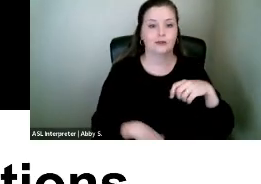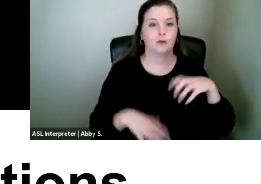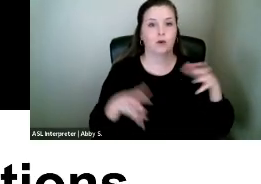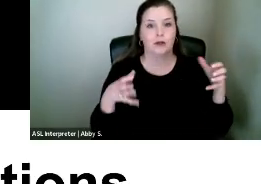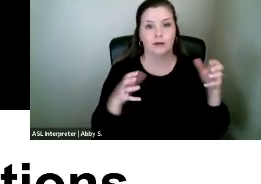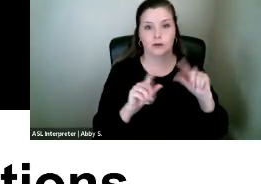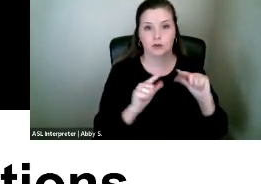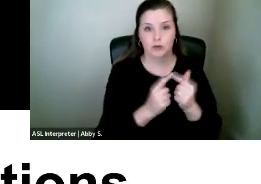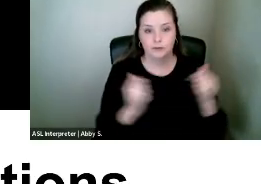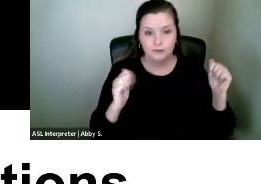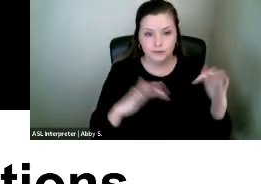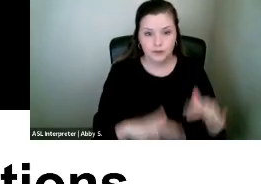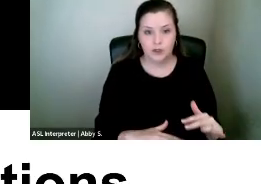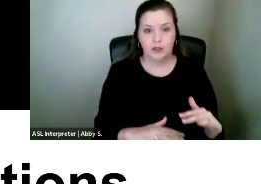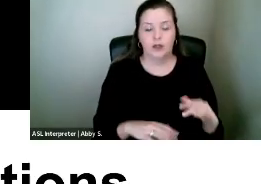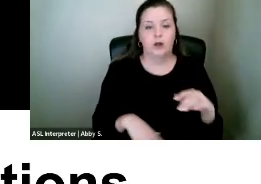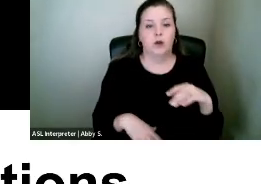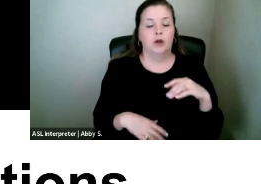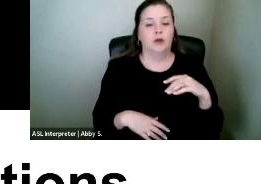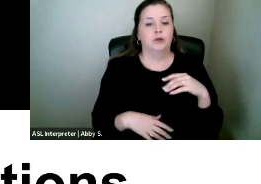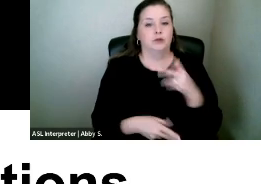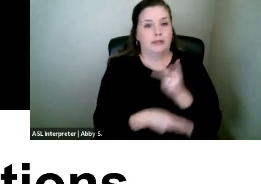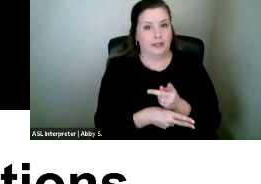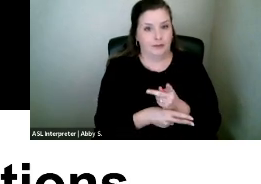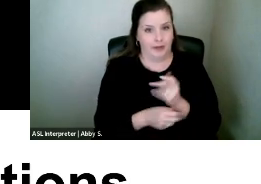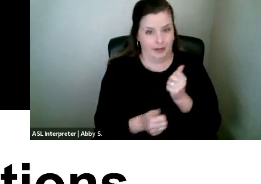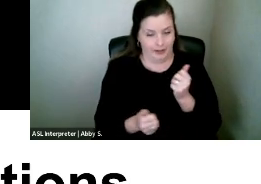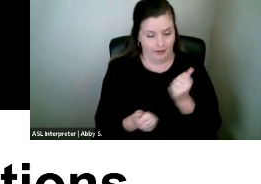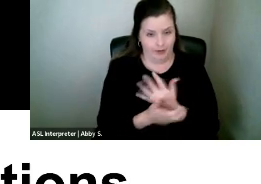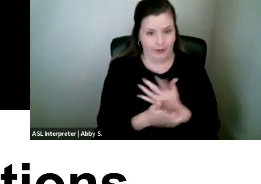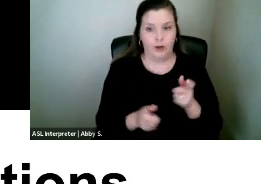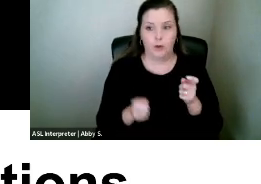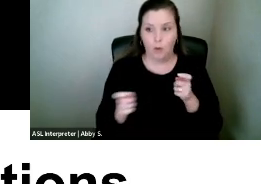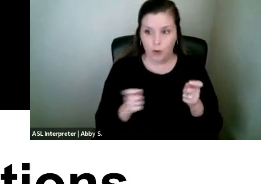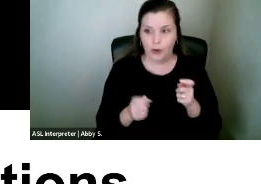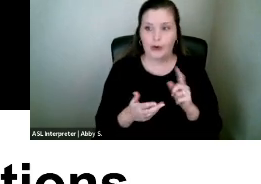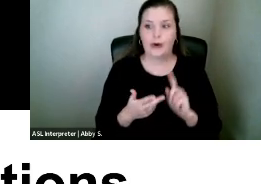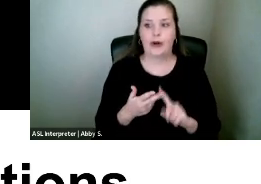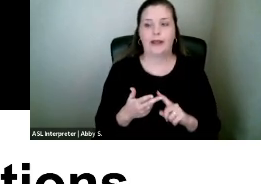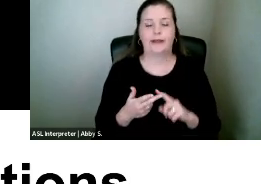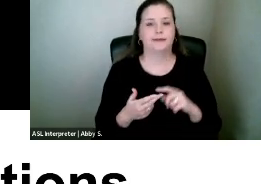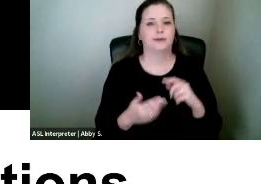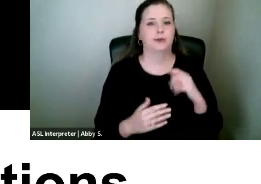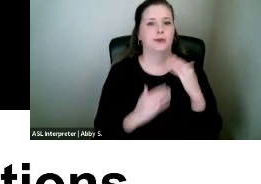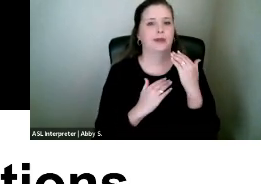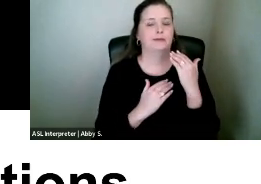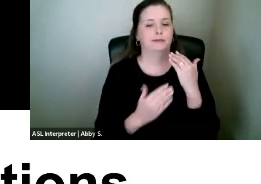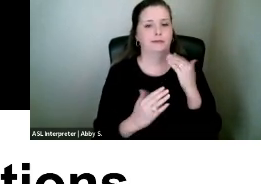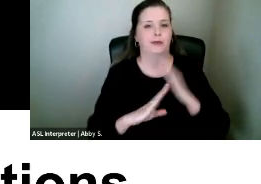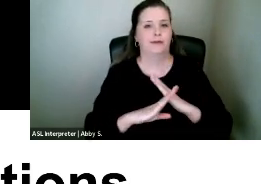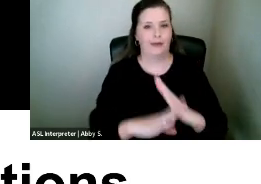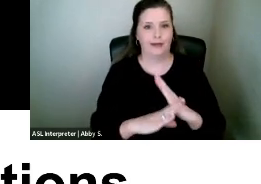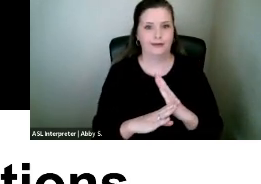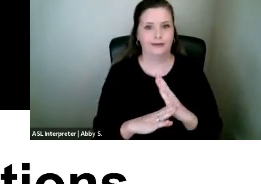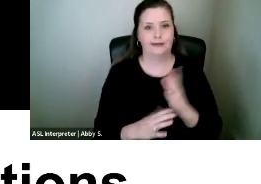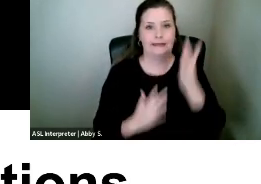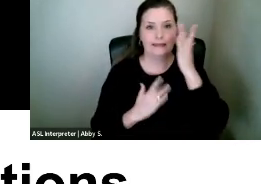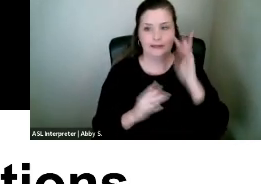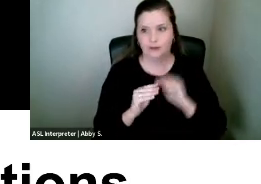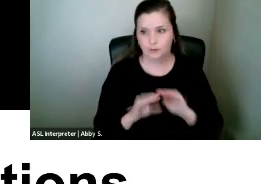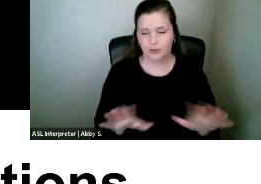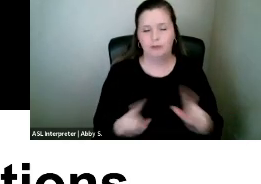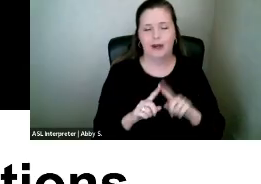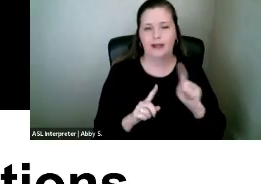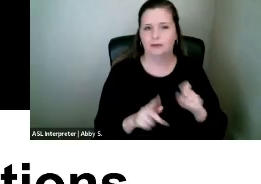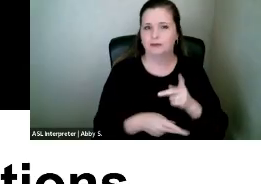prevent disease spread, but courts typically require such bans to be very narrowly tailored. Property,